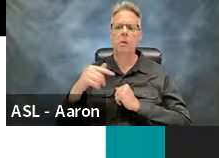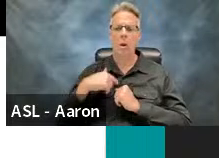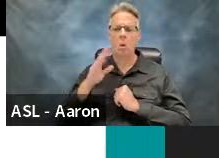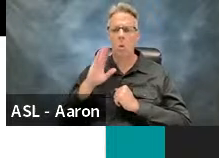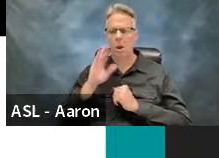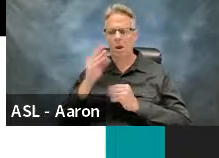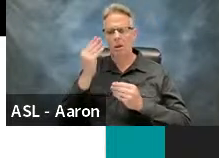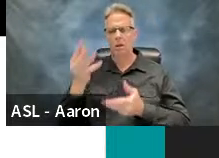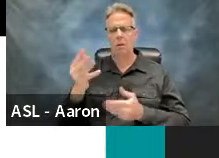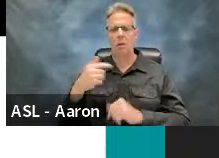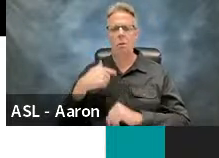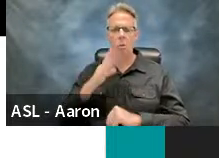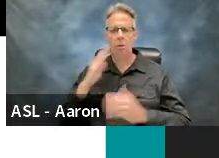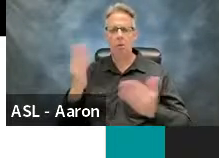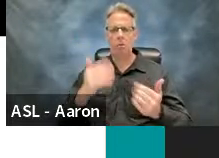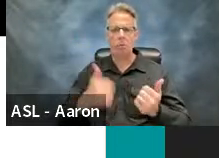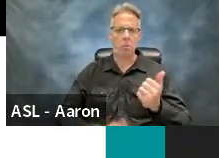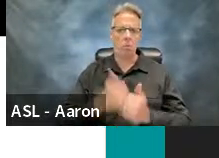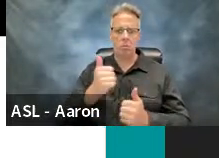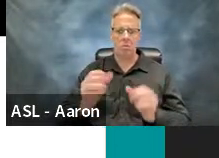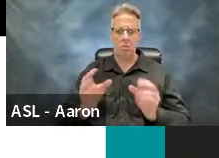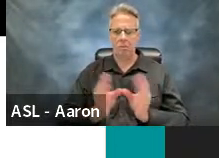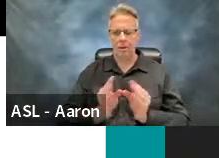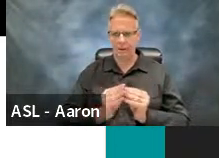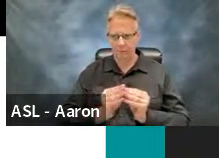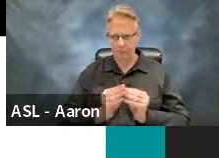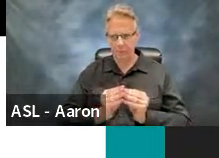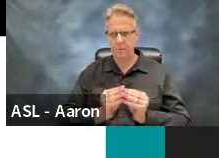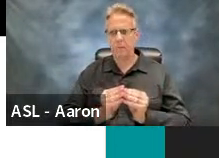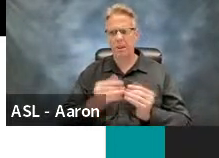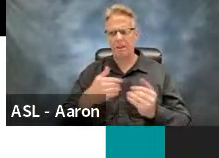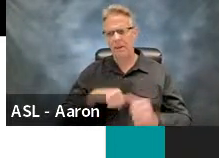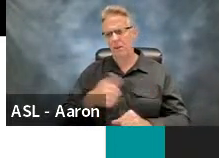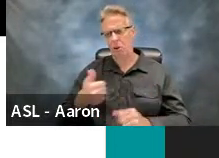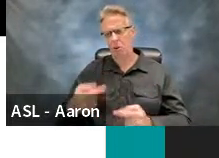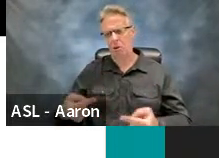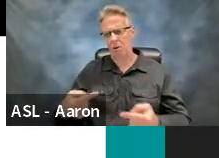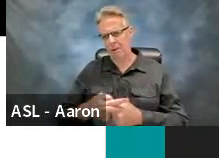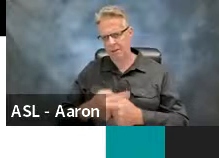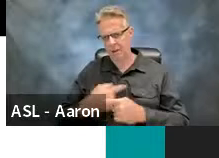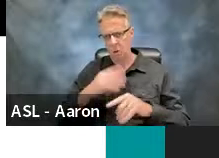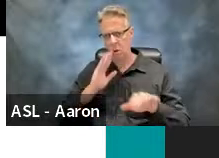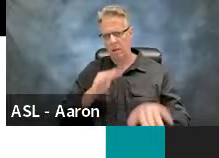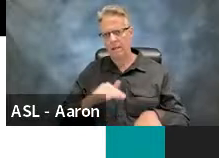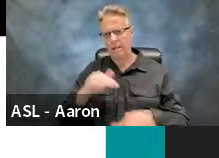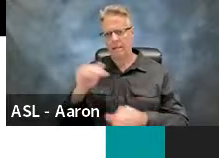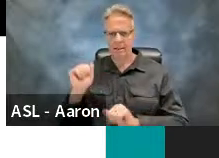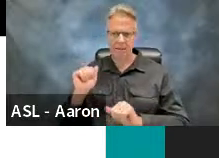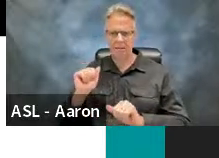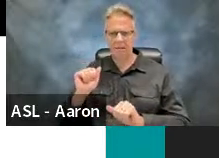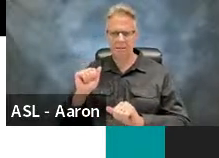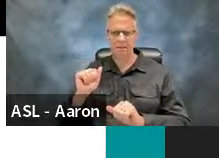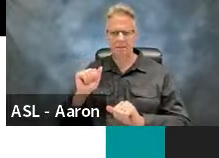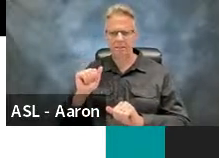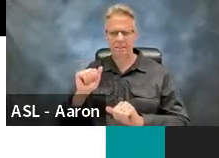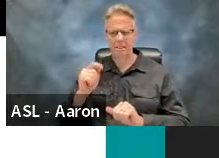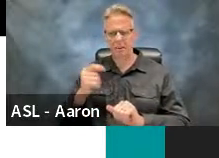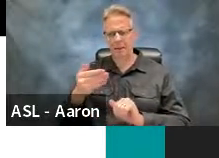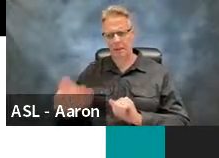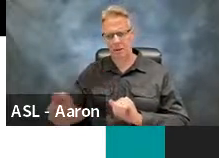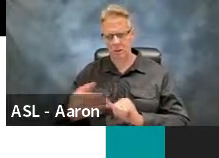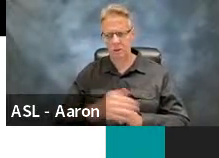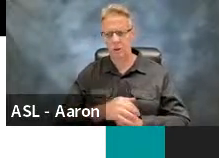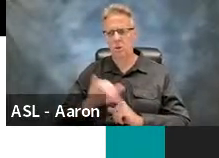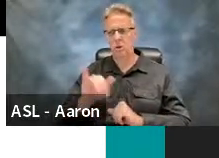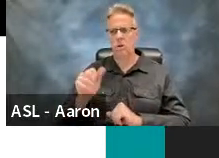will be here for most of the meeting. I have a conflict, so I'll be leaving a little bit later. And